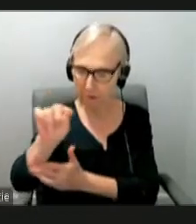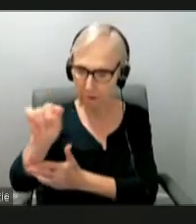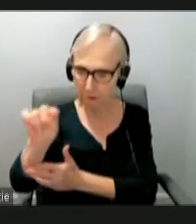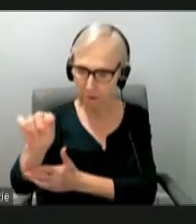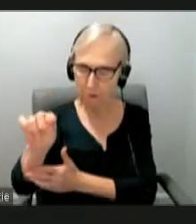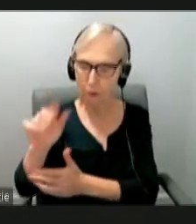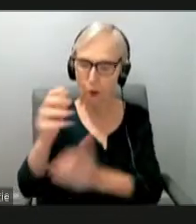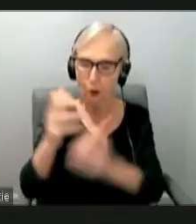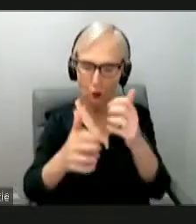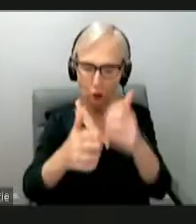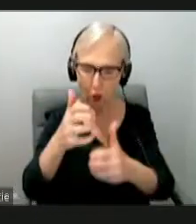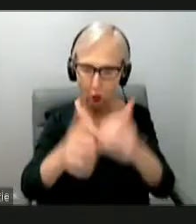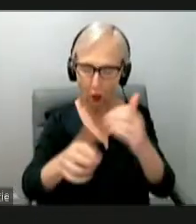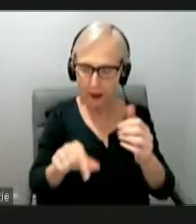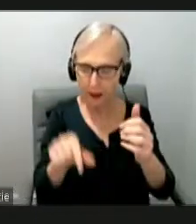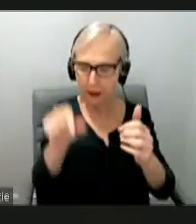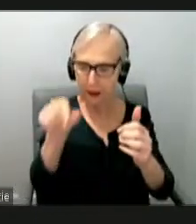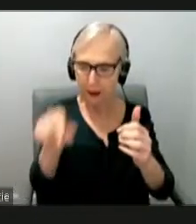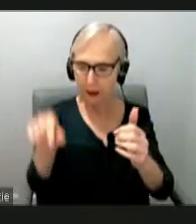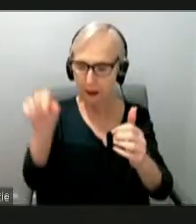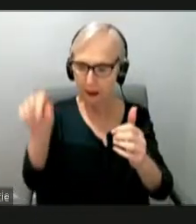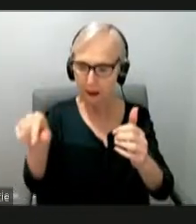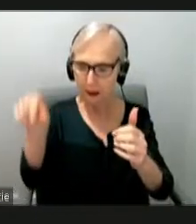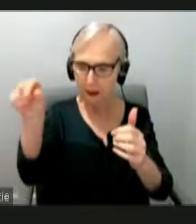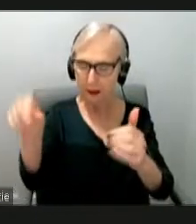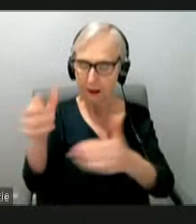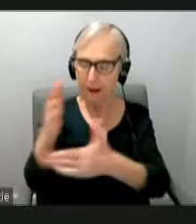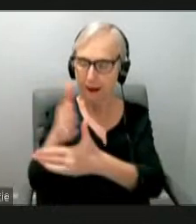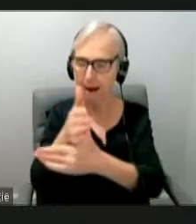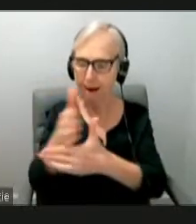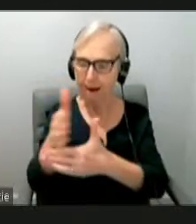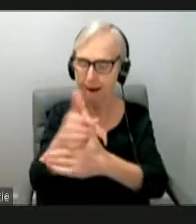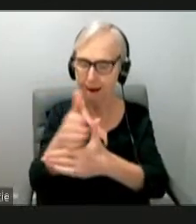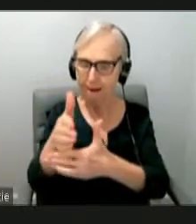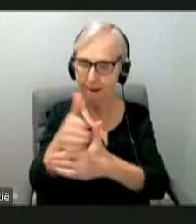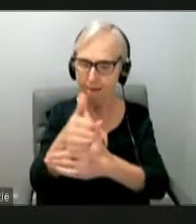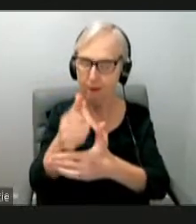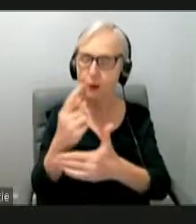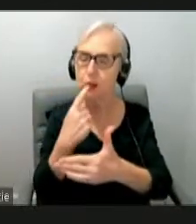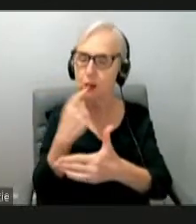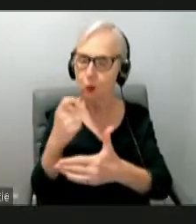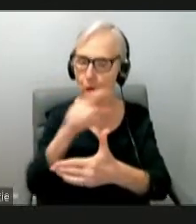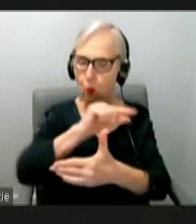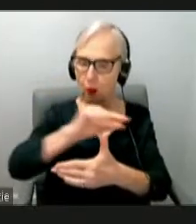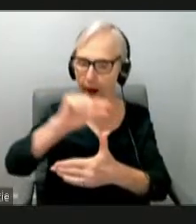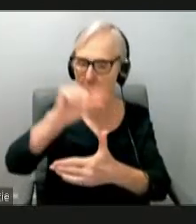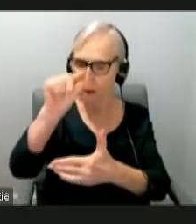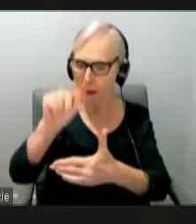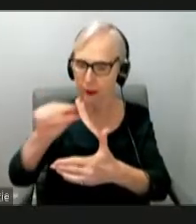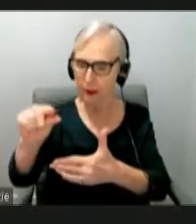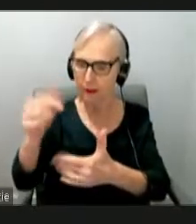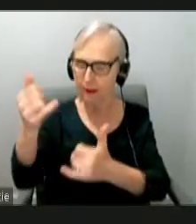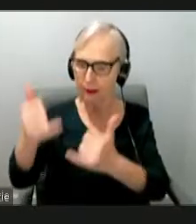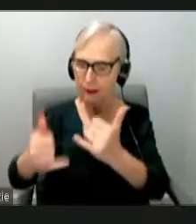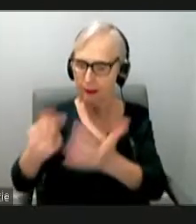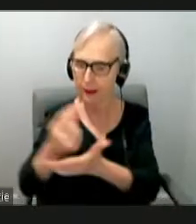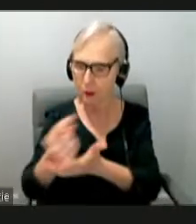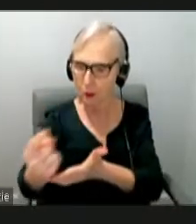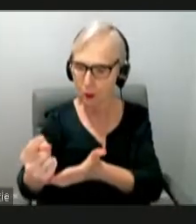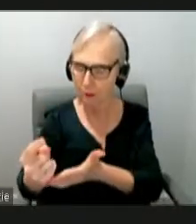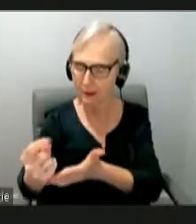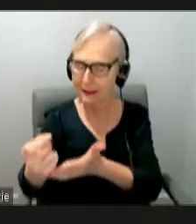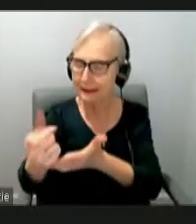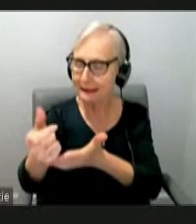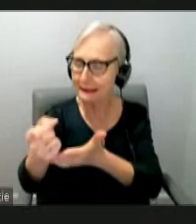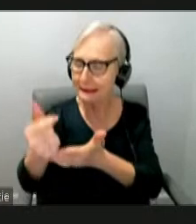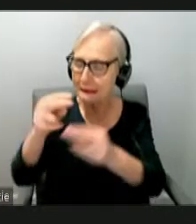those gray vertical bars, and then our 7-day moving average shown in red. You'll see that in the last week or so, we have seen a slight